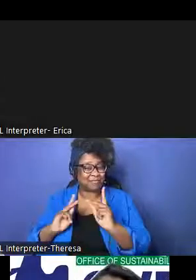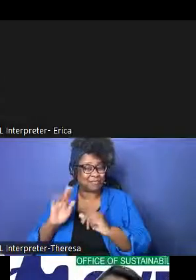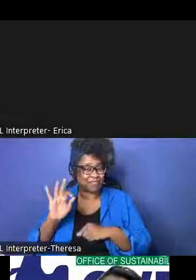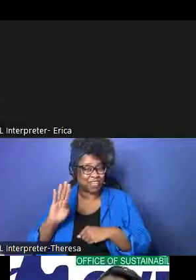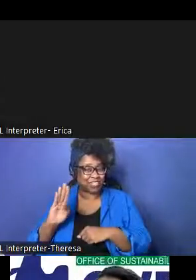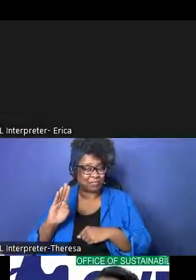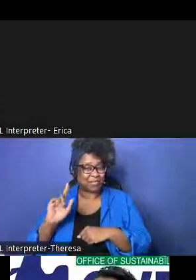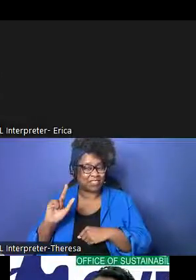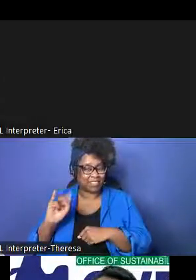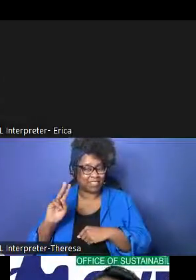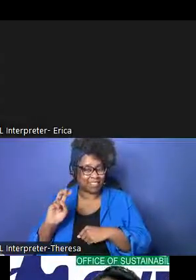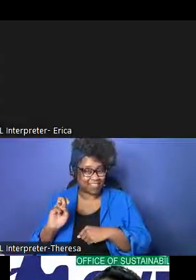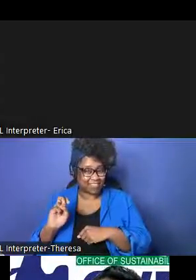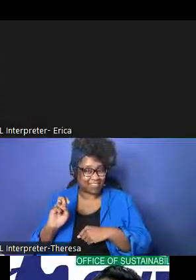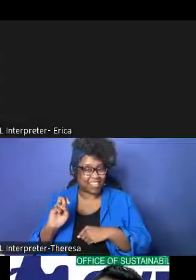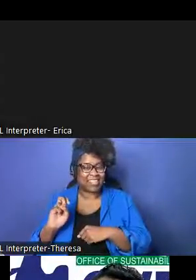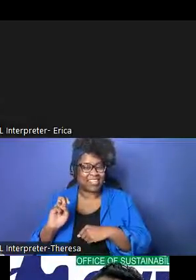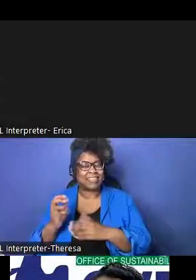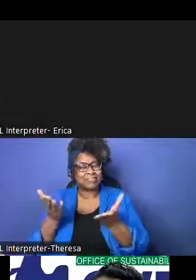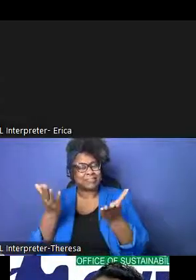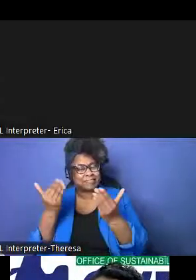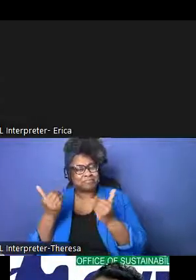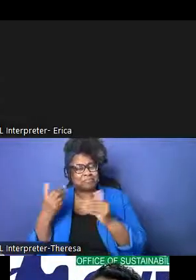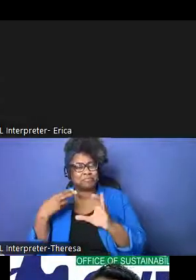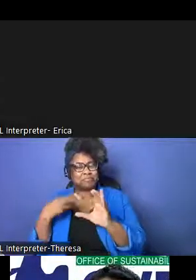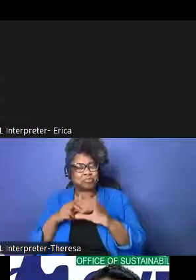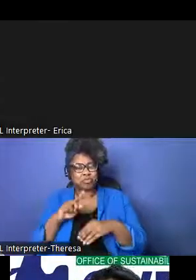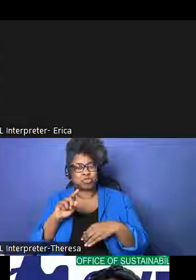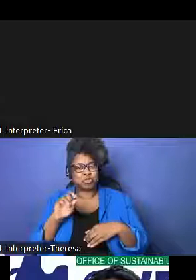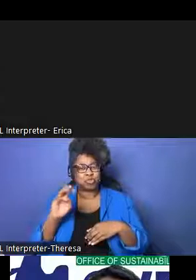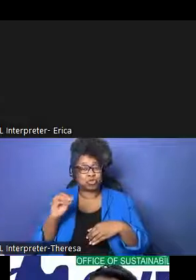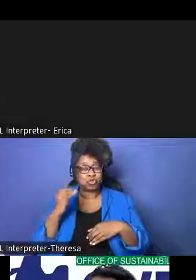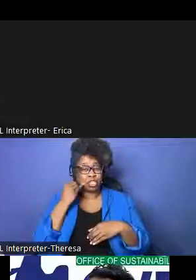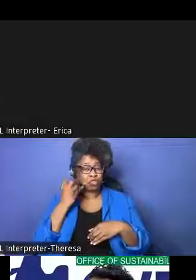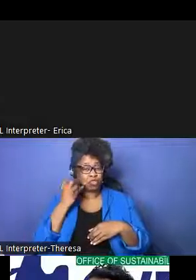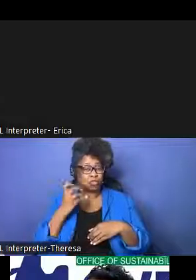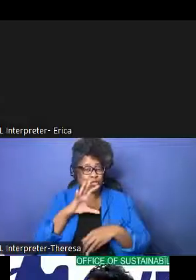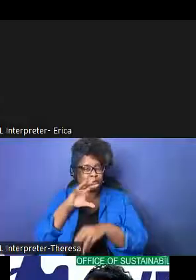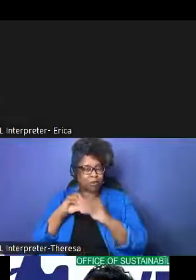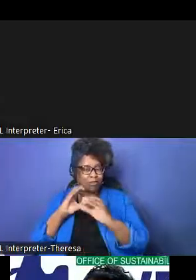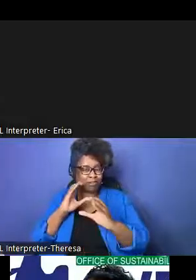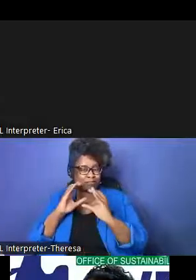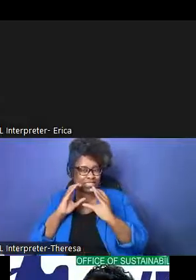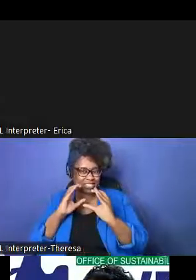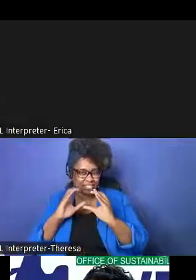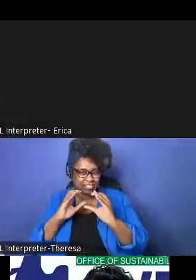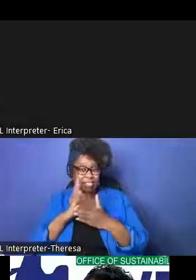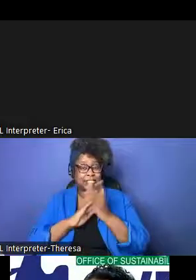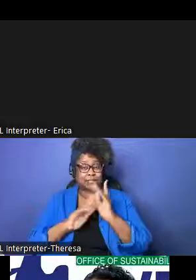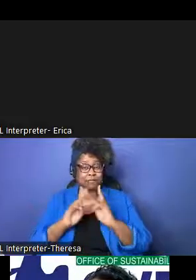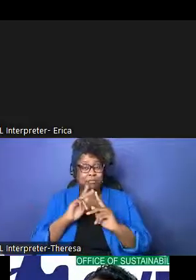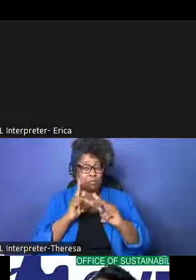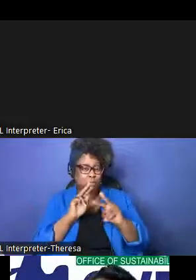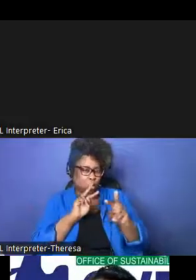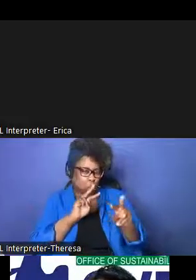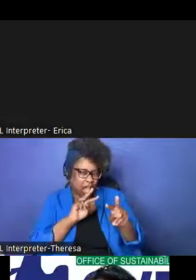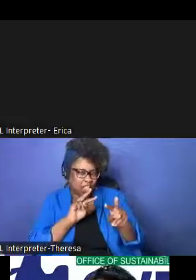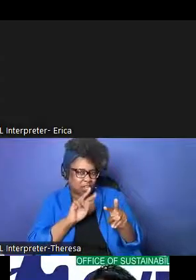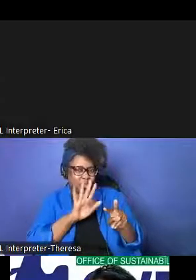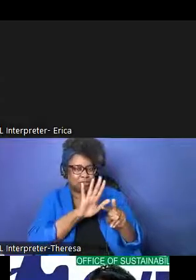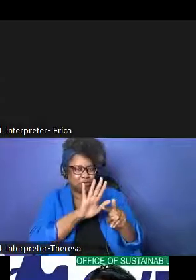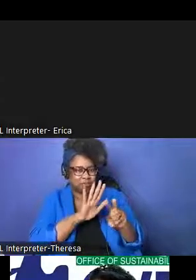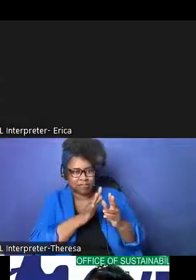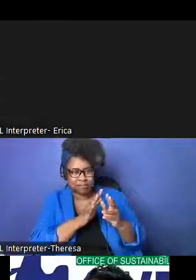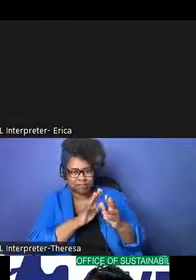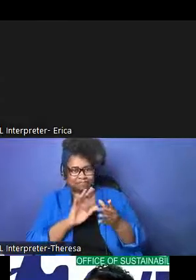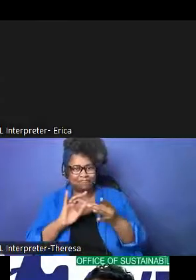Live to come on into the Zoom if you want to actively participate. We do have some folks monitoring the chat over there, but most of the